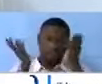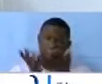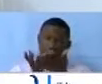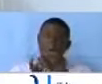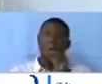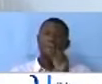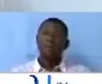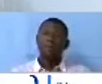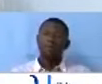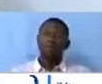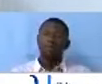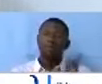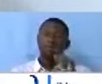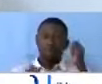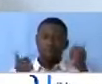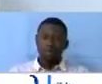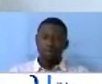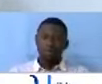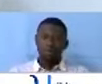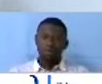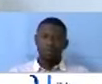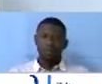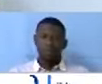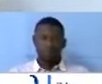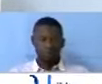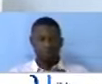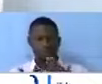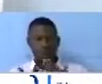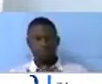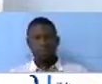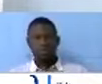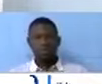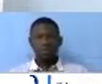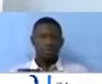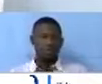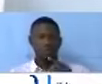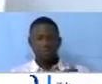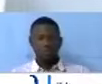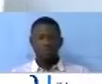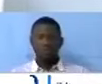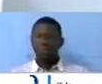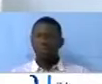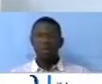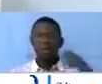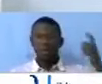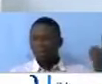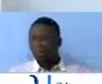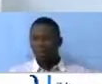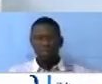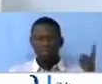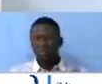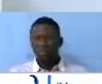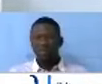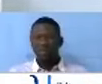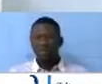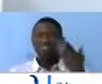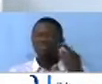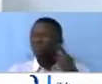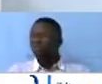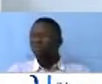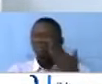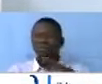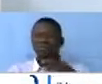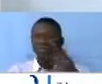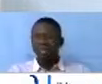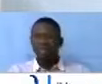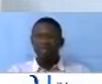What happened? Number four. He told me four. You know what don't do this five. These people have beaten me since five. Beaten